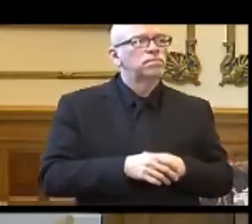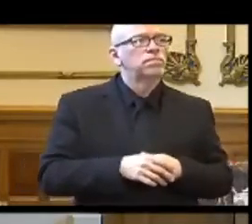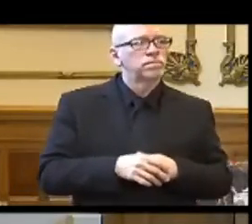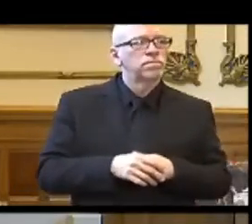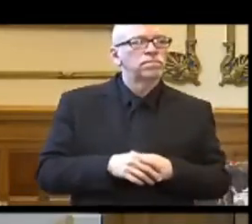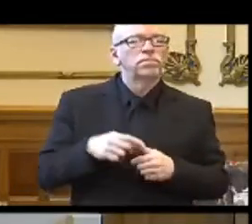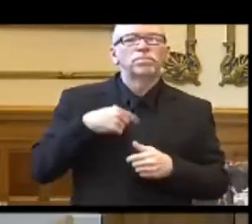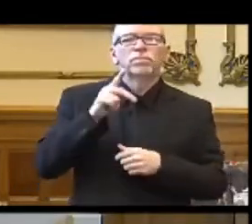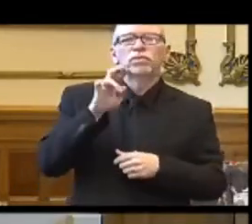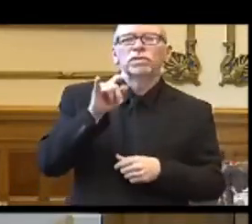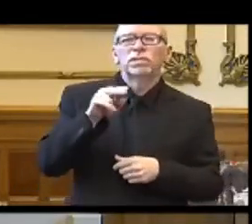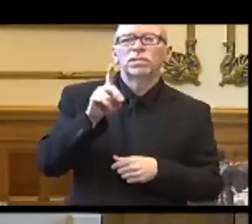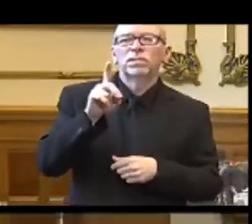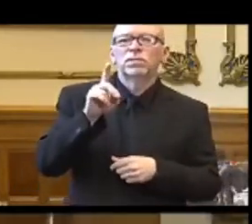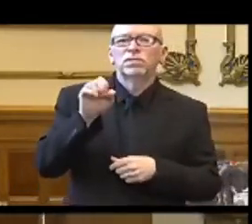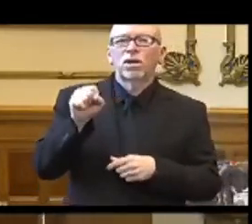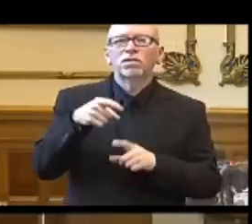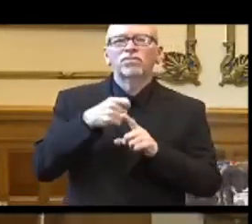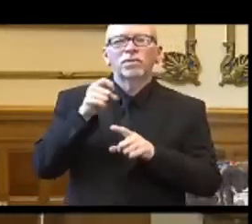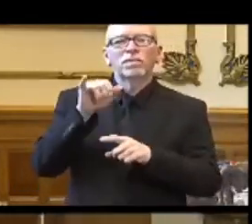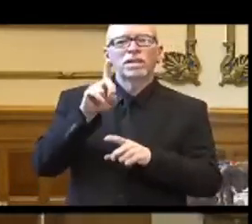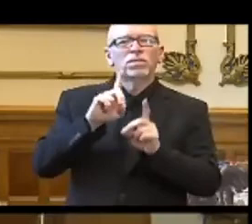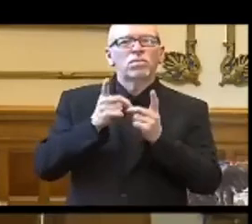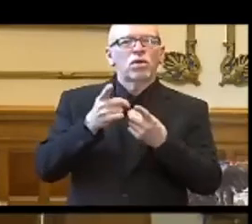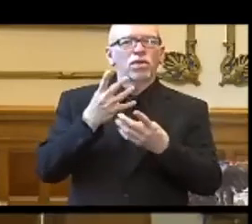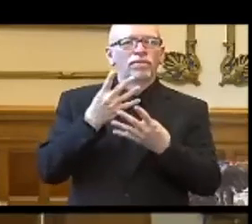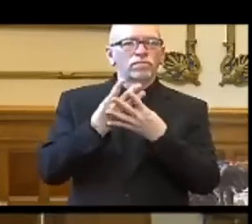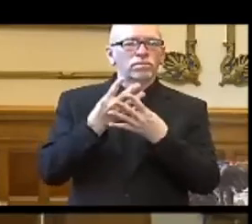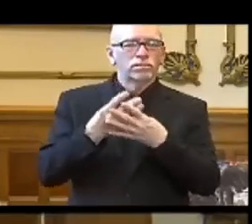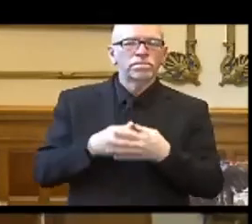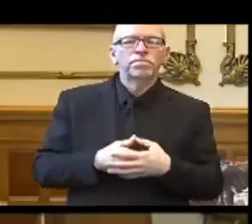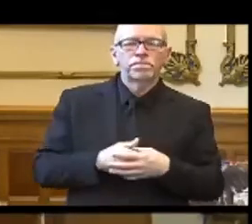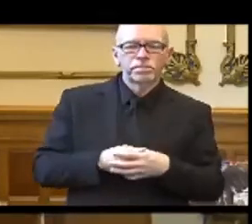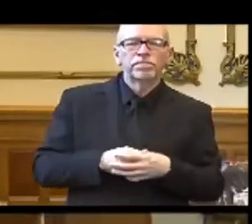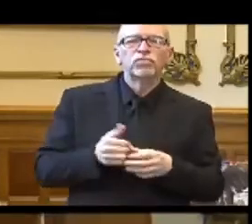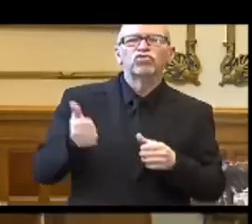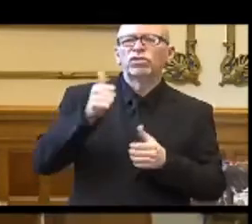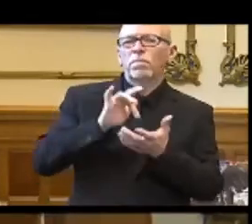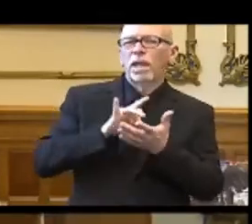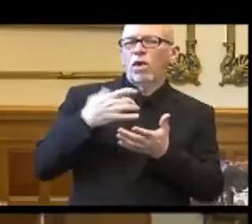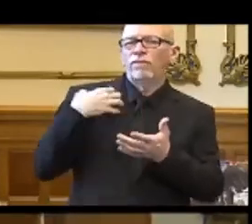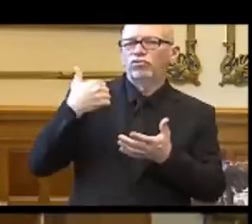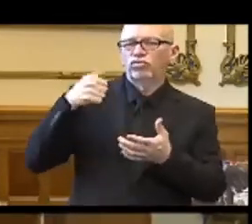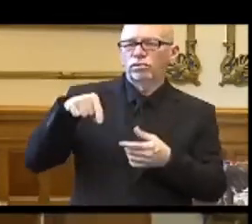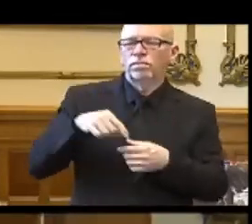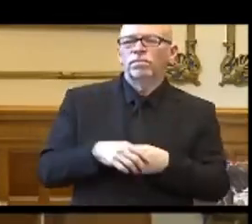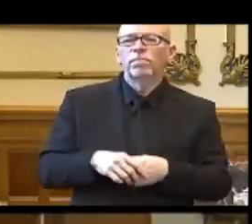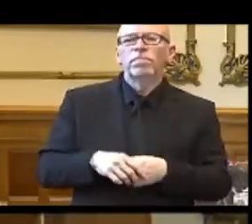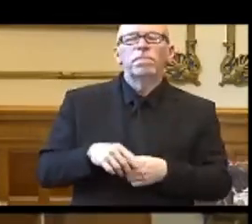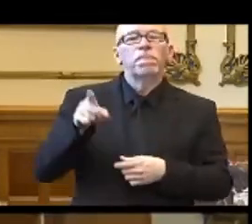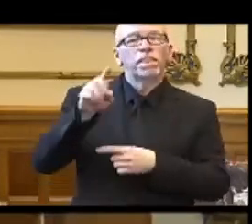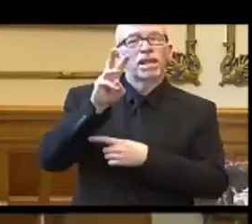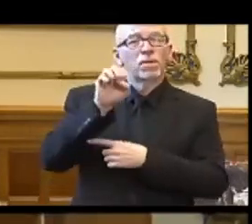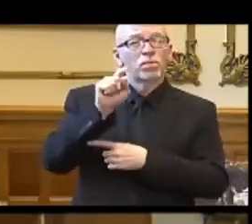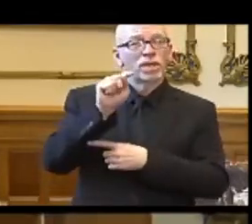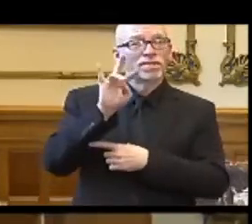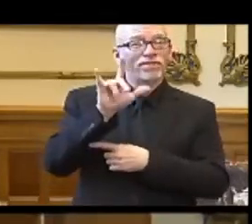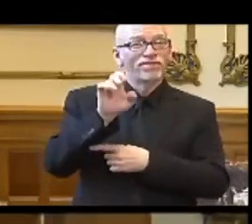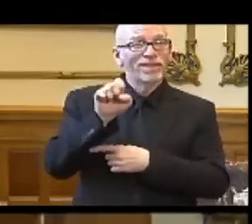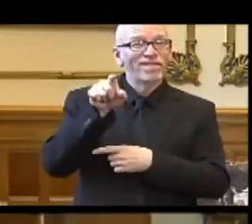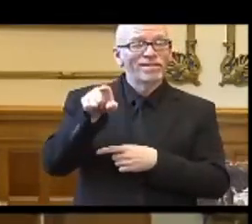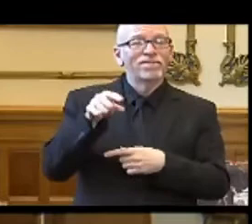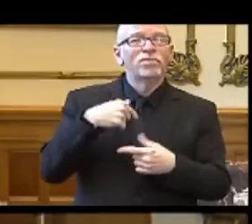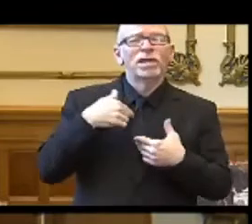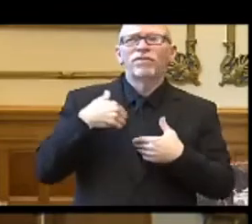This is Kristen Doss with Dr. Doss with the Indiana Department of Correction, Chief Medical Officer. So up at Westville, we have had